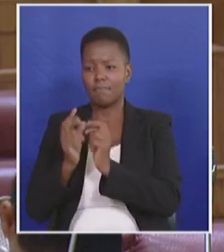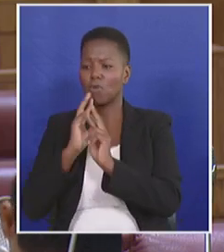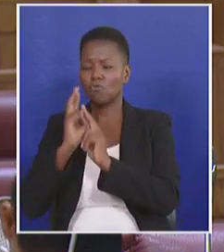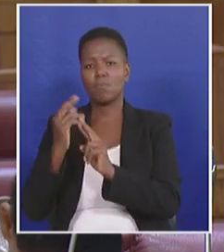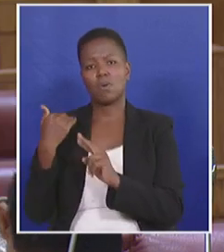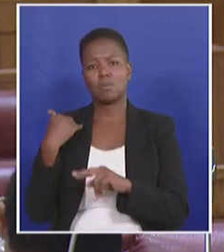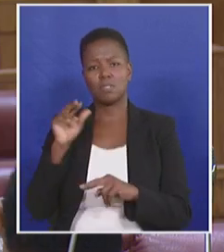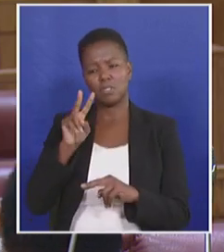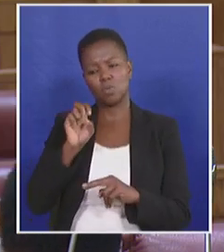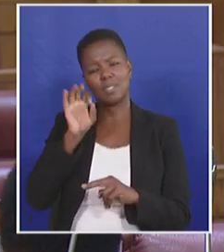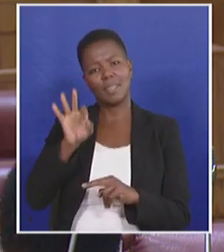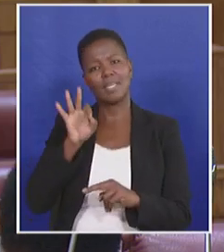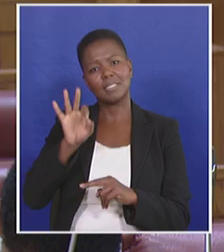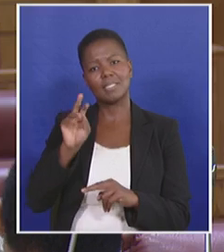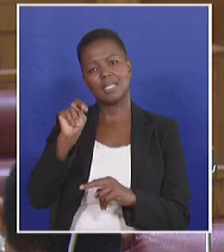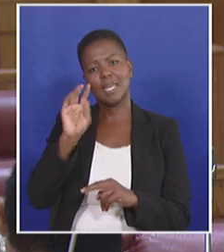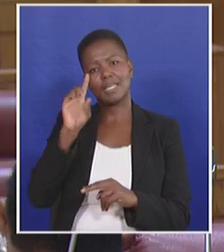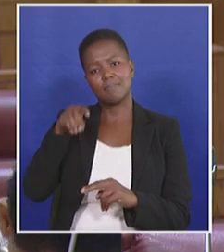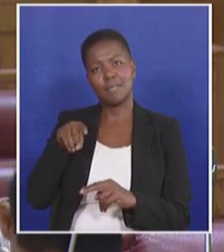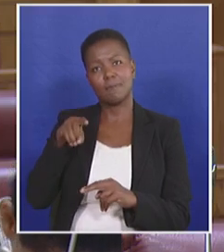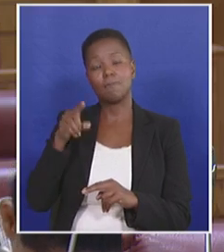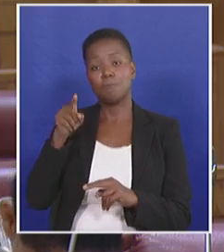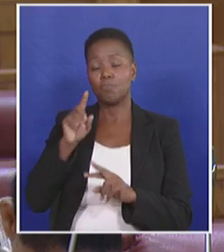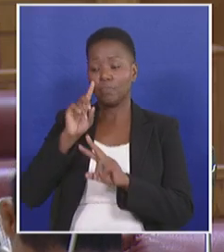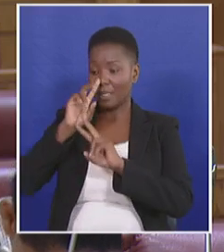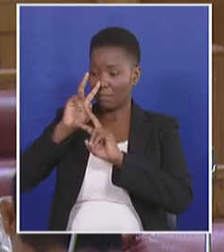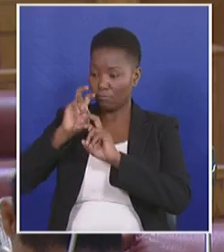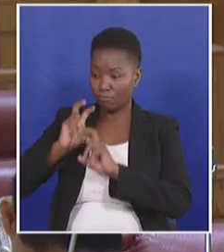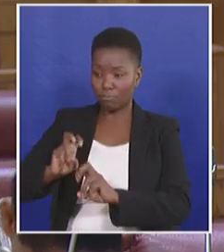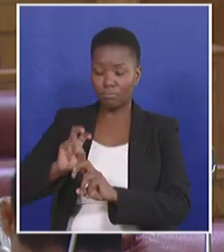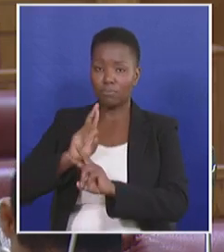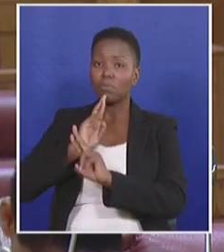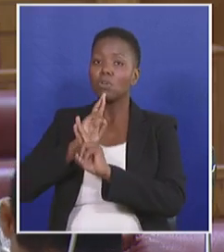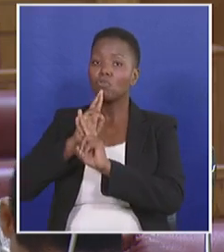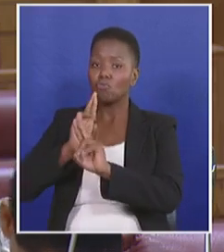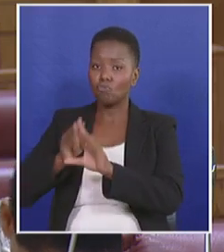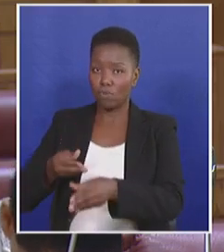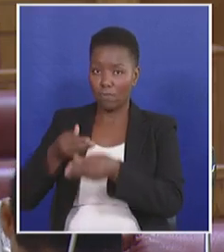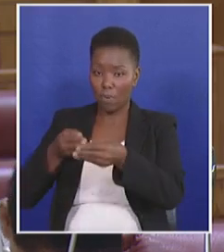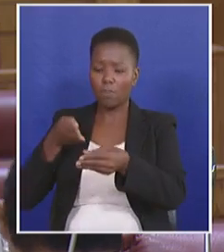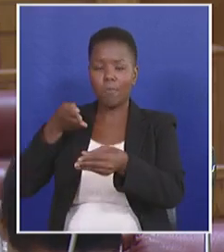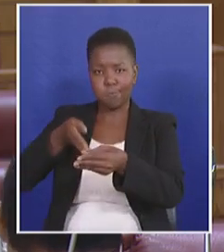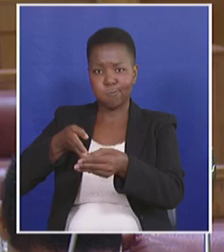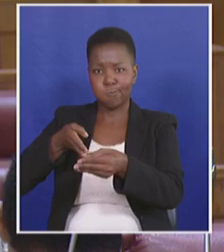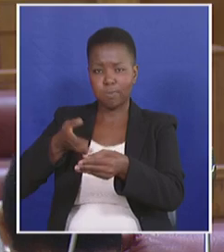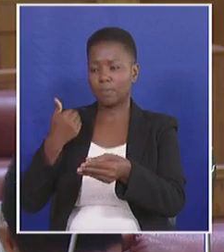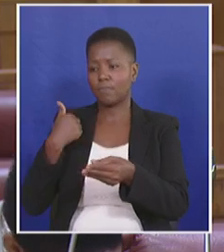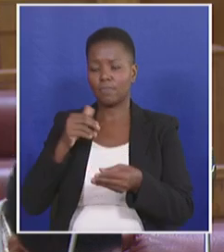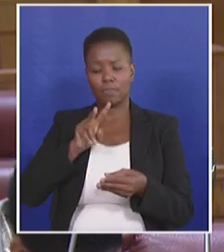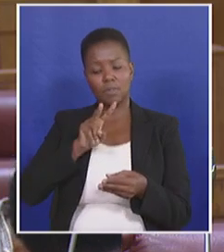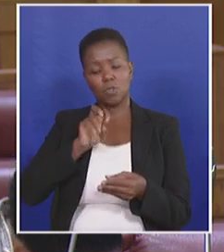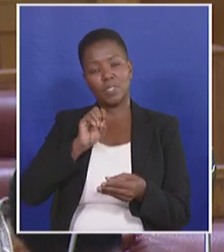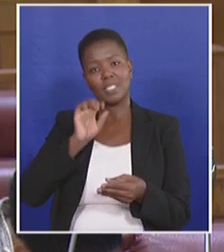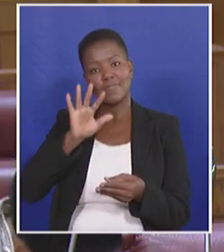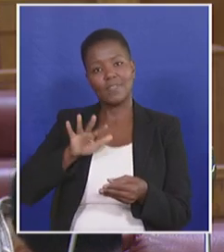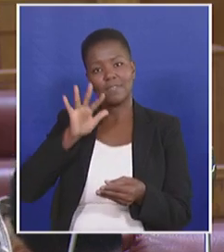research colloquium is available. During 2015, our division, Human Resource